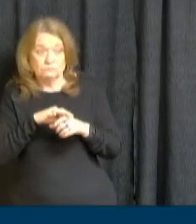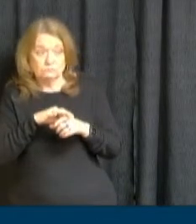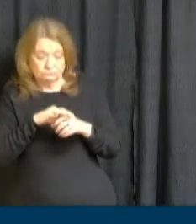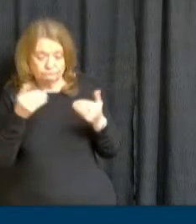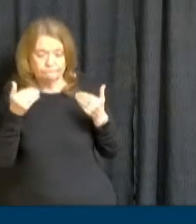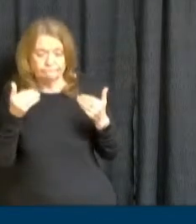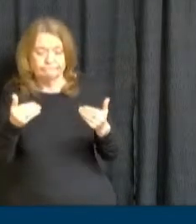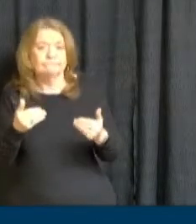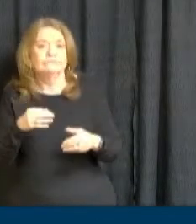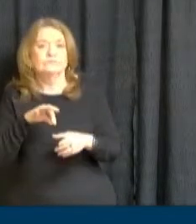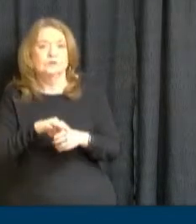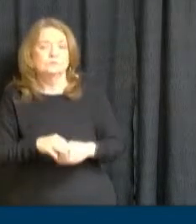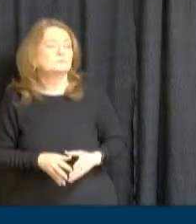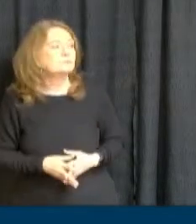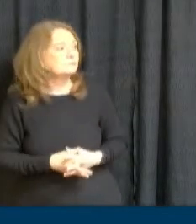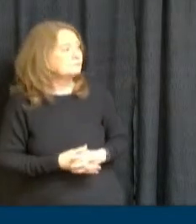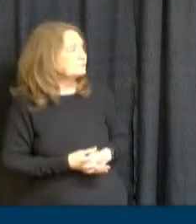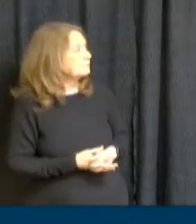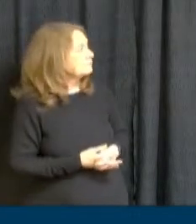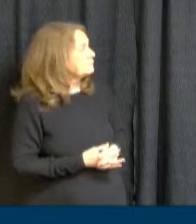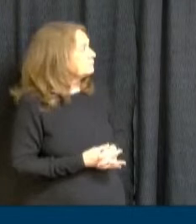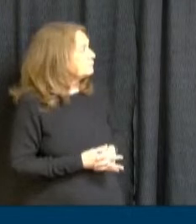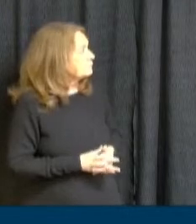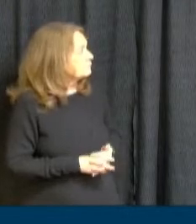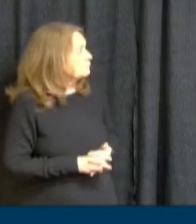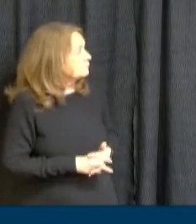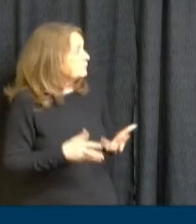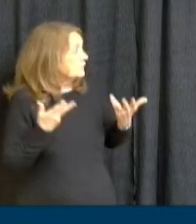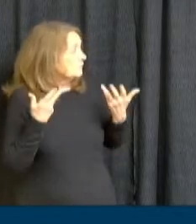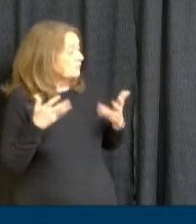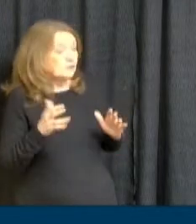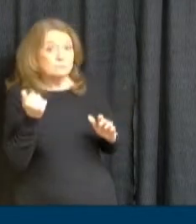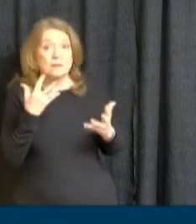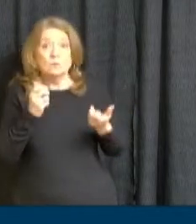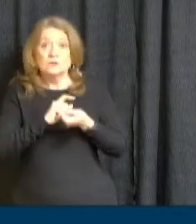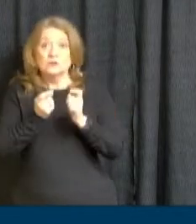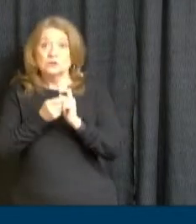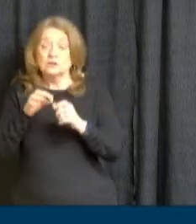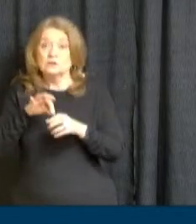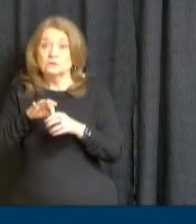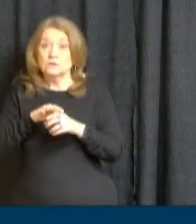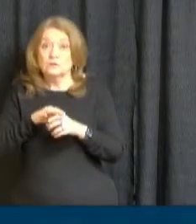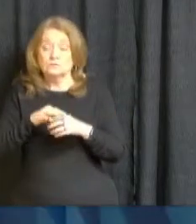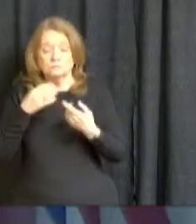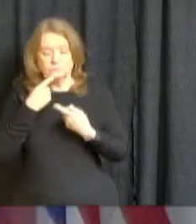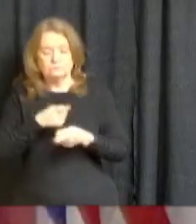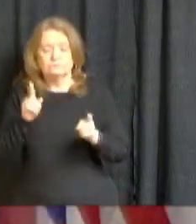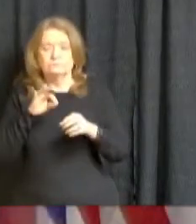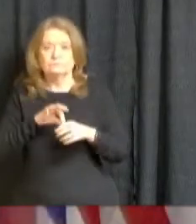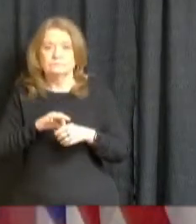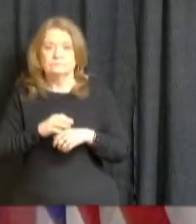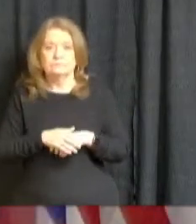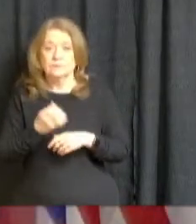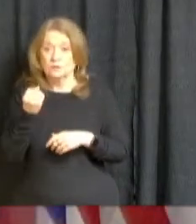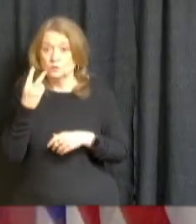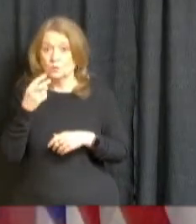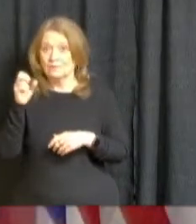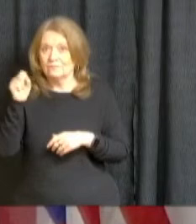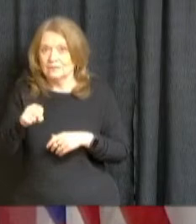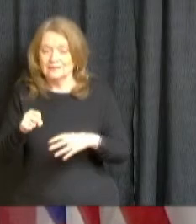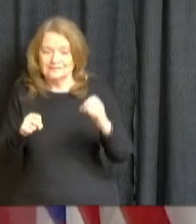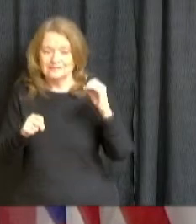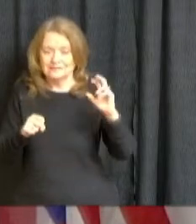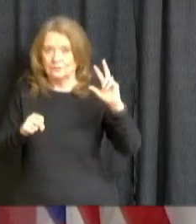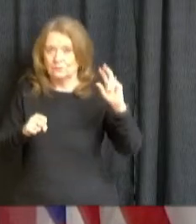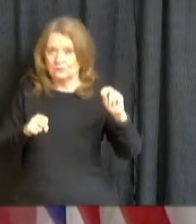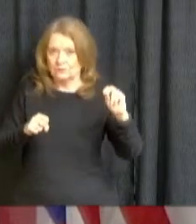All members, please cast your vote. Every member voted. Any member wish to change their vote? Madam Clerk, please take the vote. 12 yes, 0